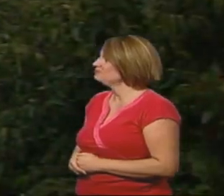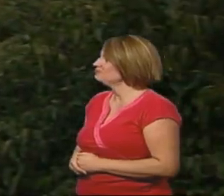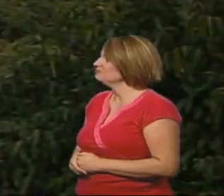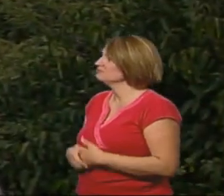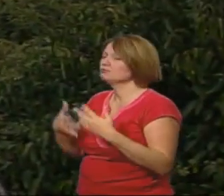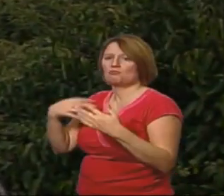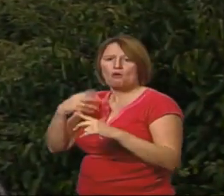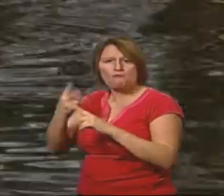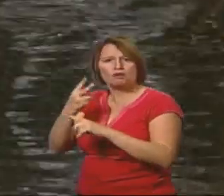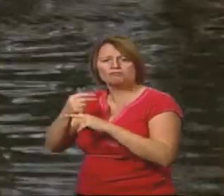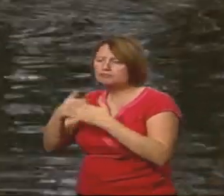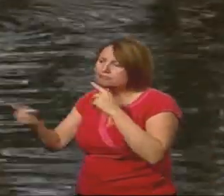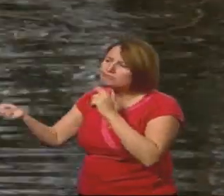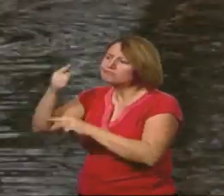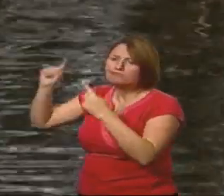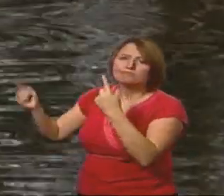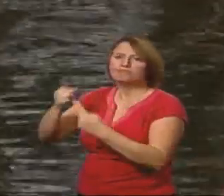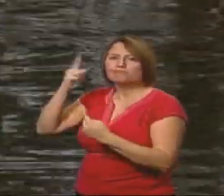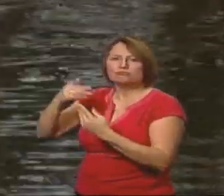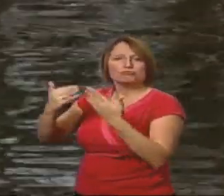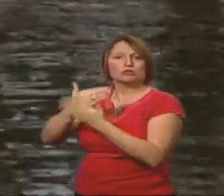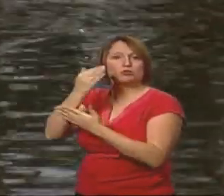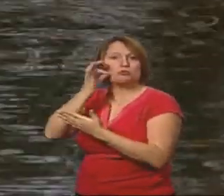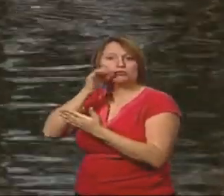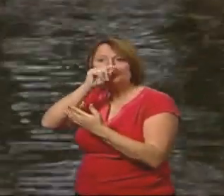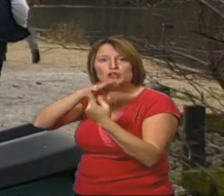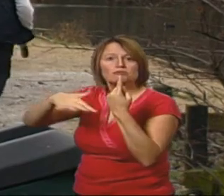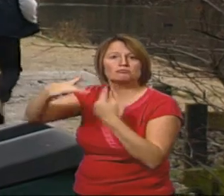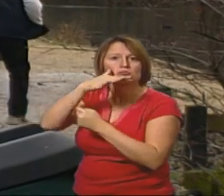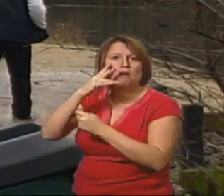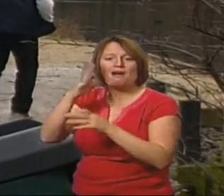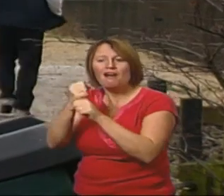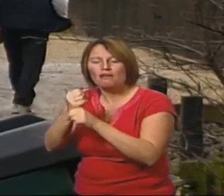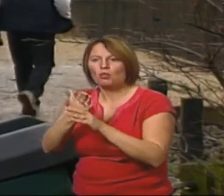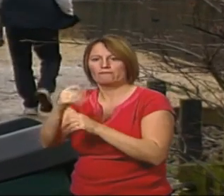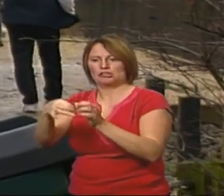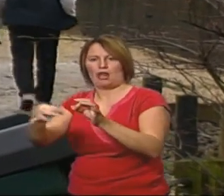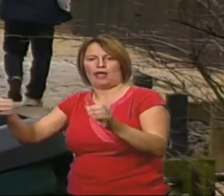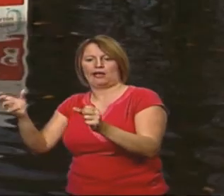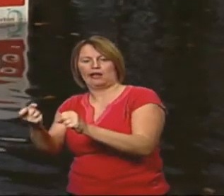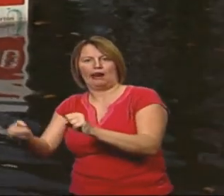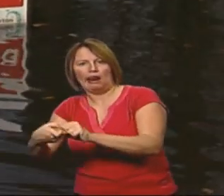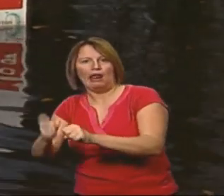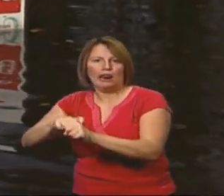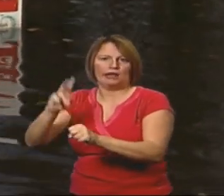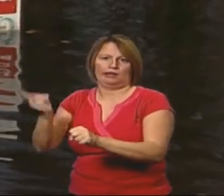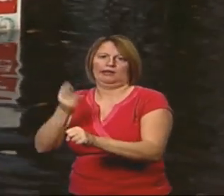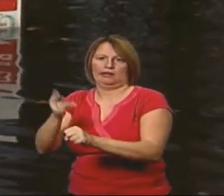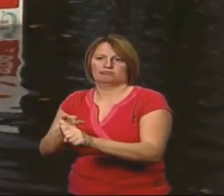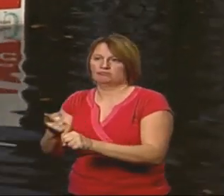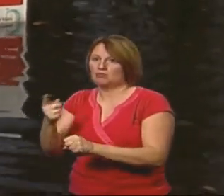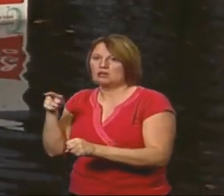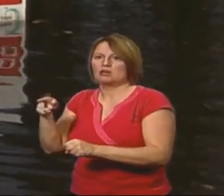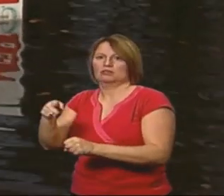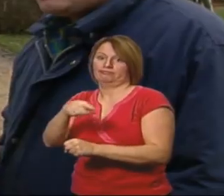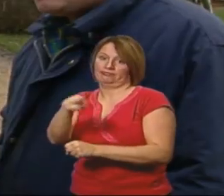One of the most common reasons we get called out to rescue water birds is when they have become caught in fishing line. That's handy, isn't it?